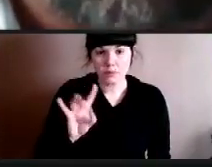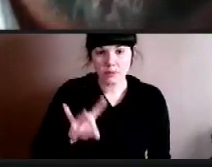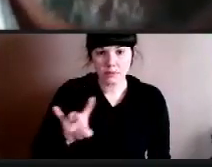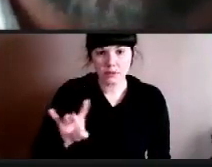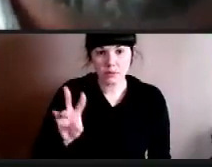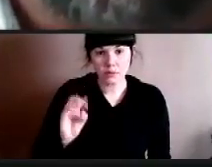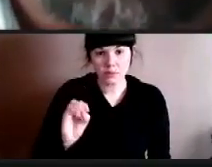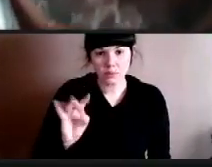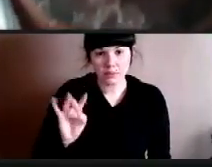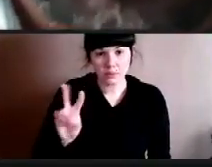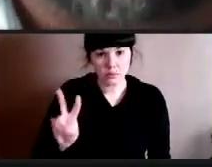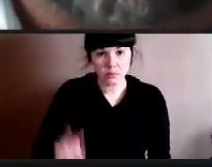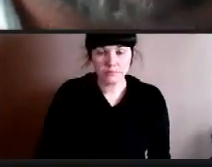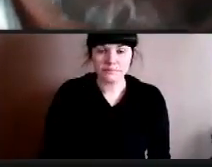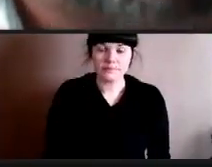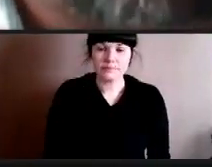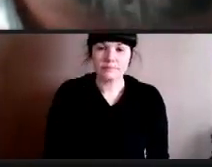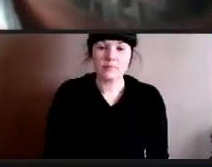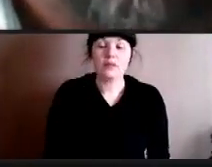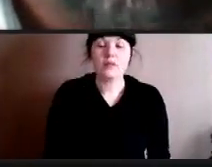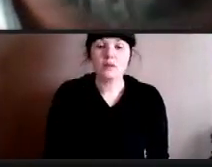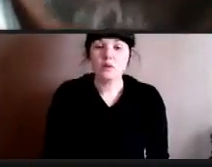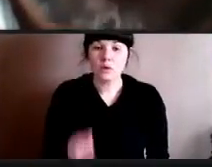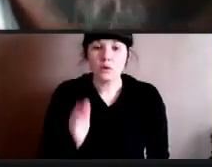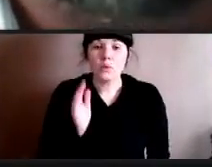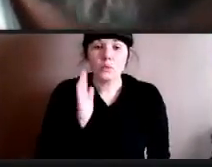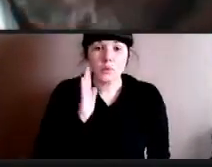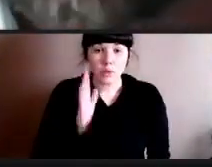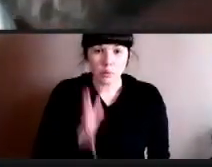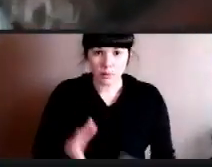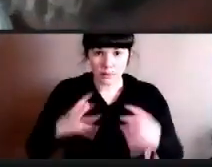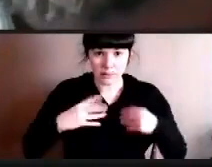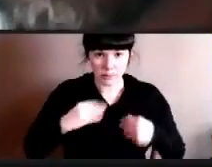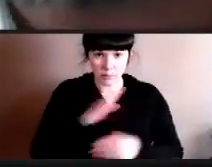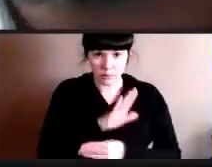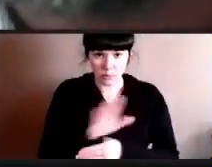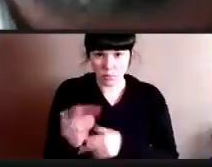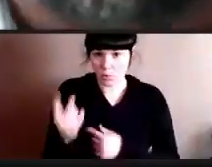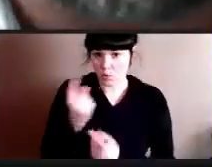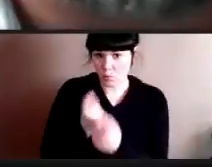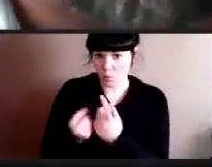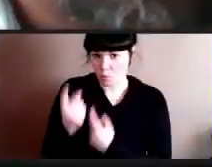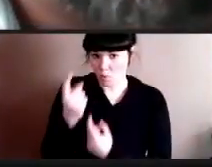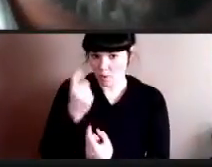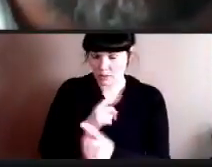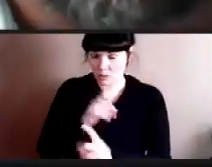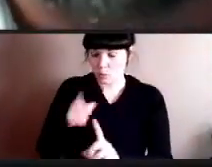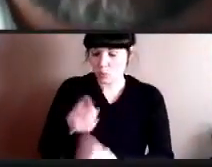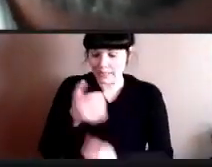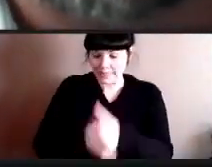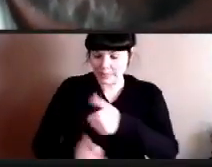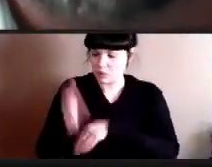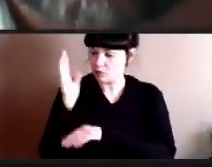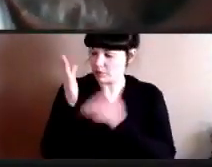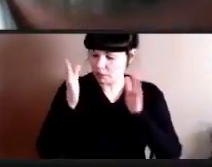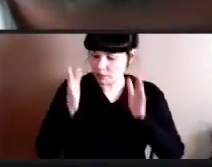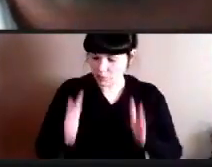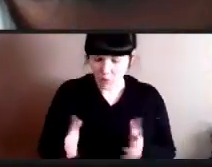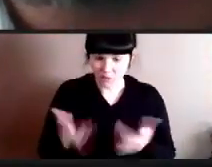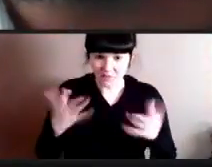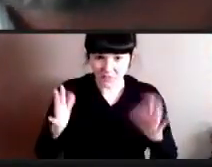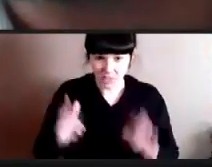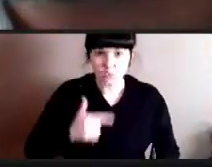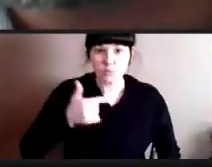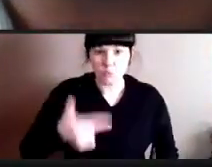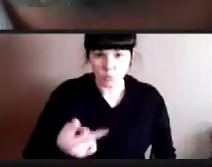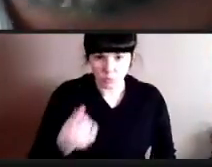313-288-2082. We will have Q&A after each segment. If we can't get an answer for your question today, we are committed to getting the